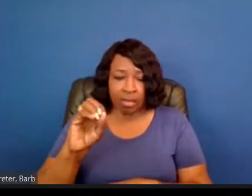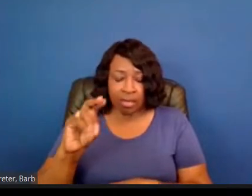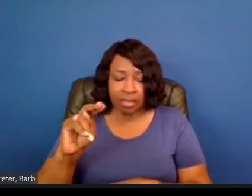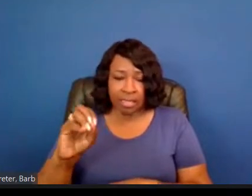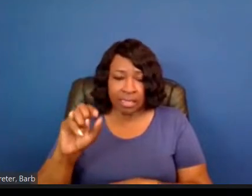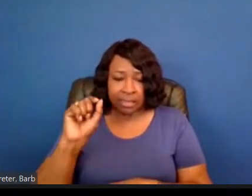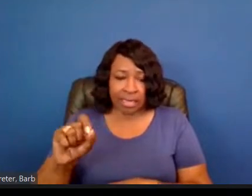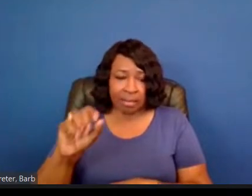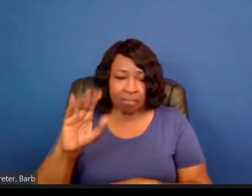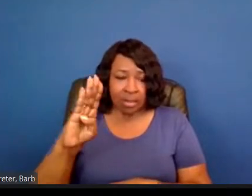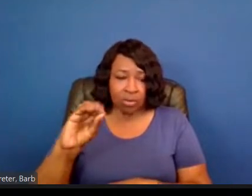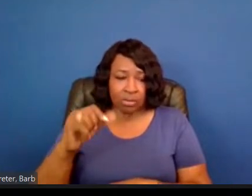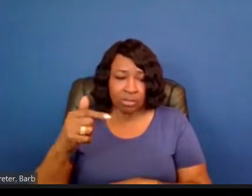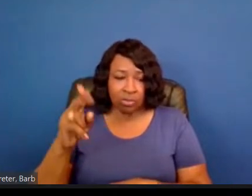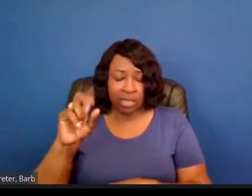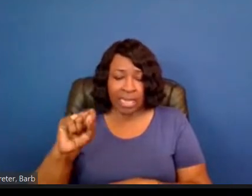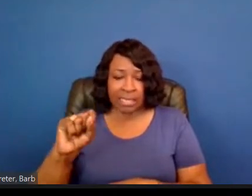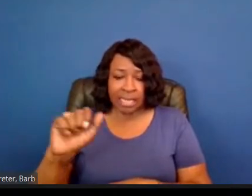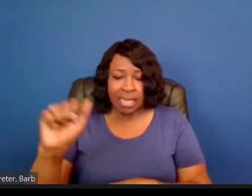doreen.bogus@cityofchicago.org.